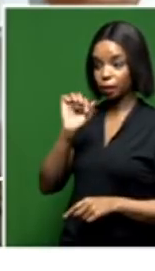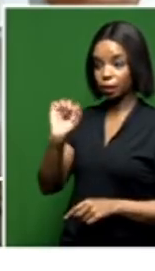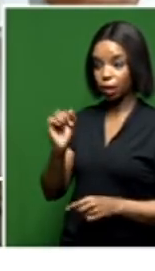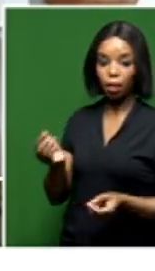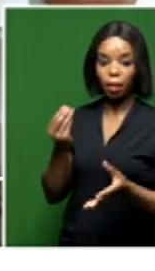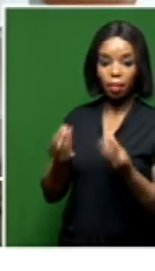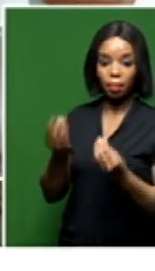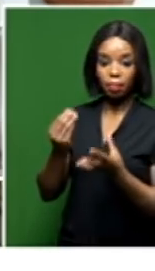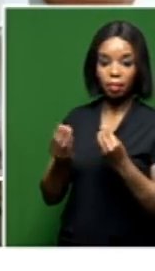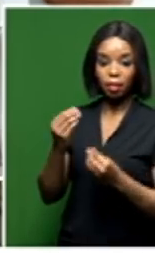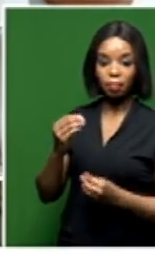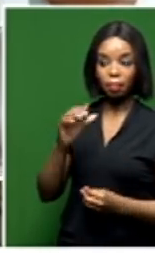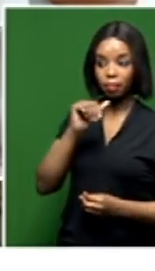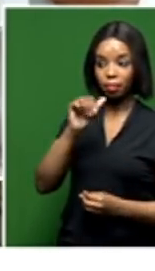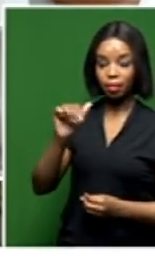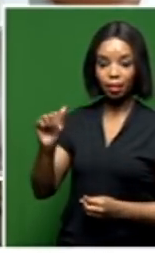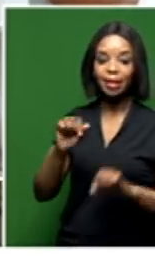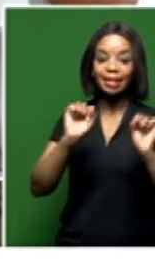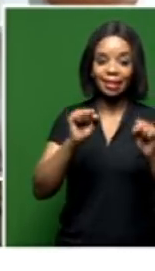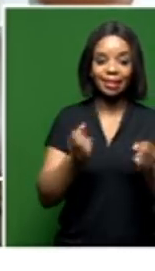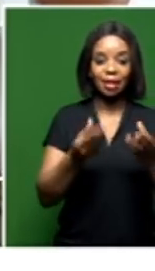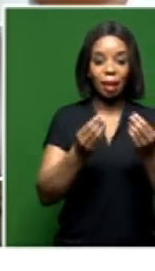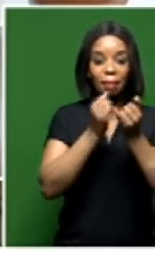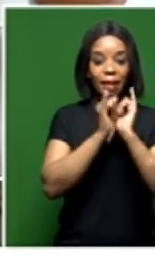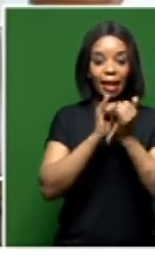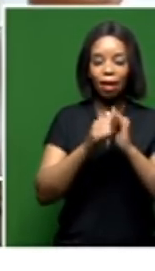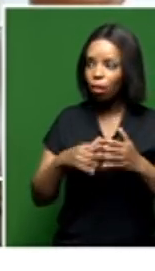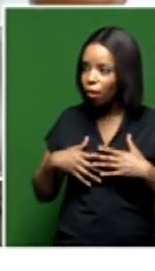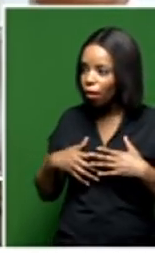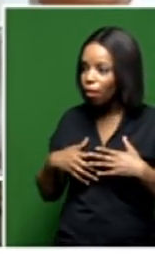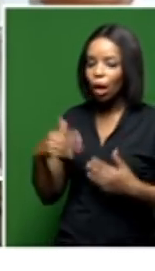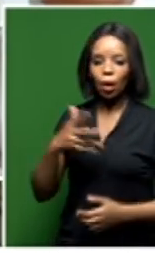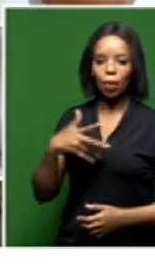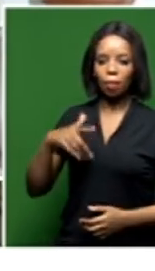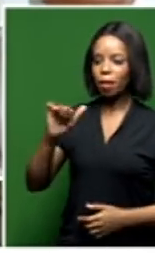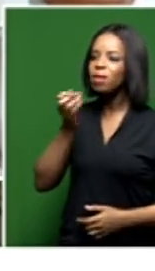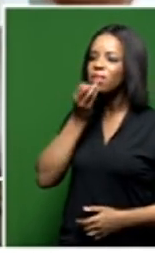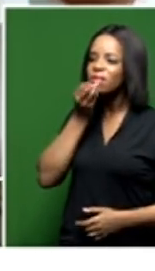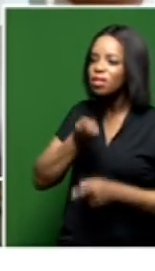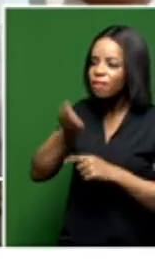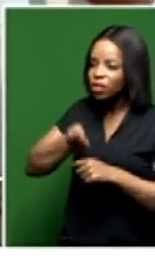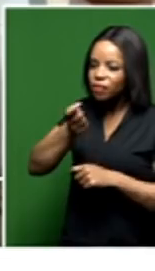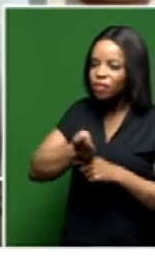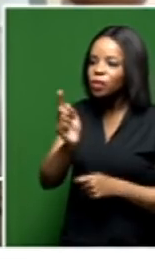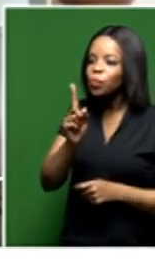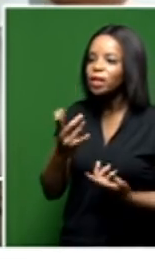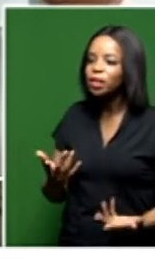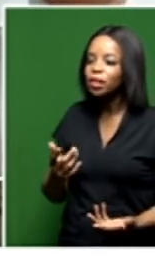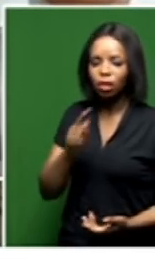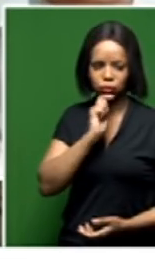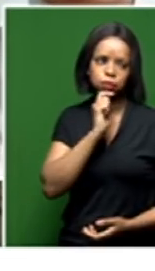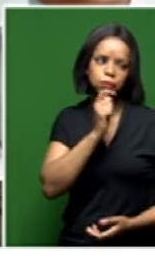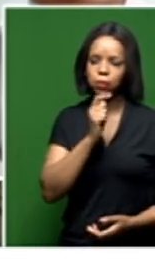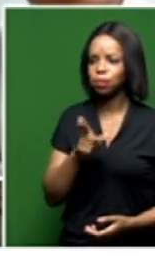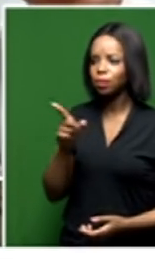distinction kind of students? She got 11 distinctions. What does your mother feed you? I mean, I just want to take some notes. What do you guys eat for breakfast?